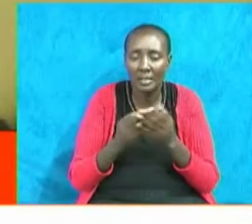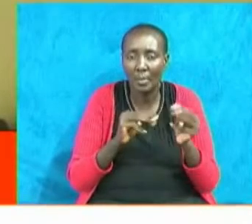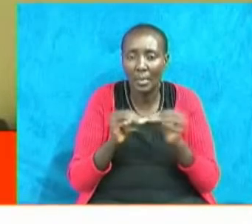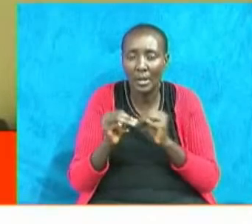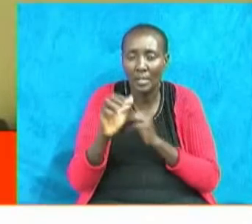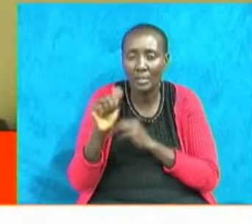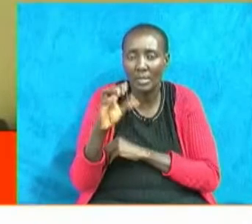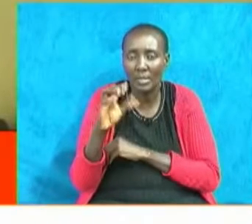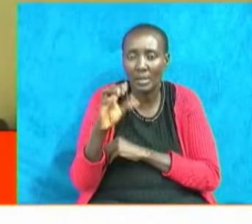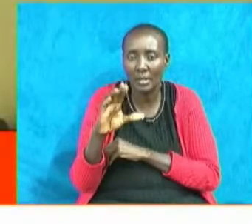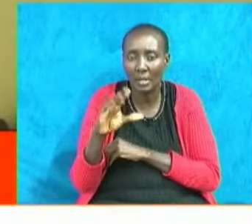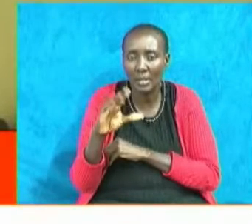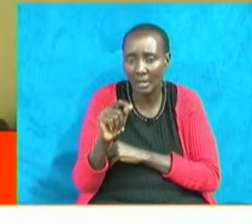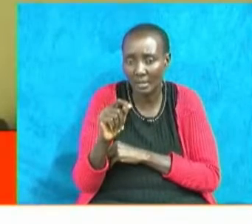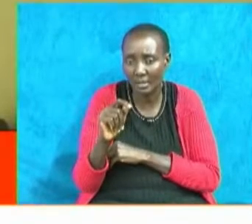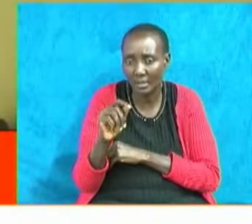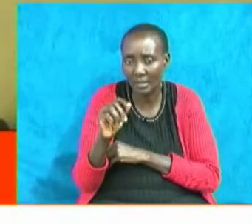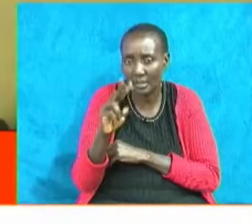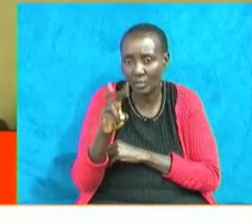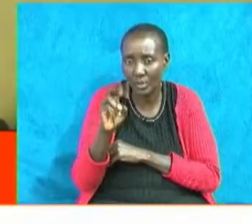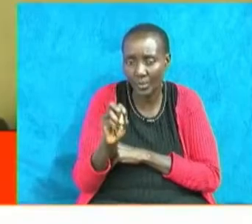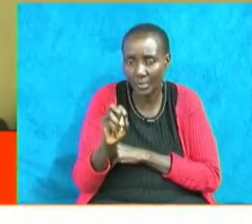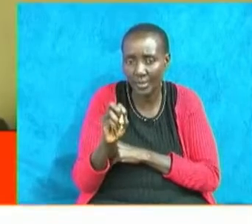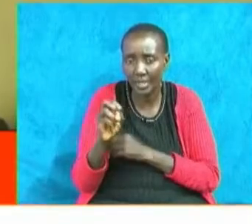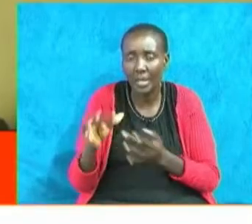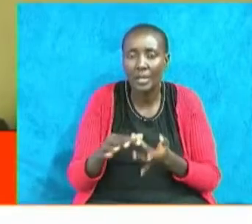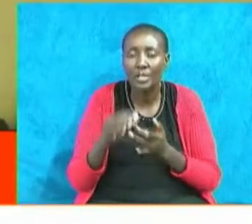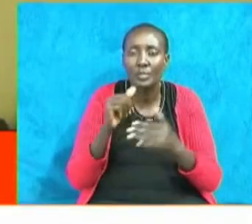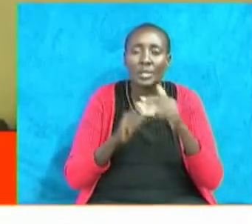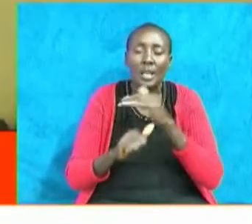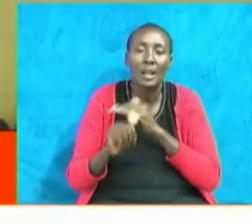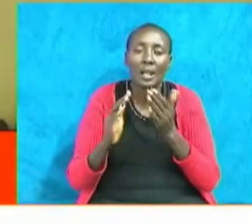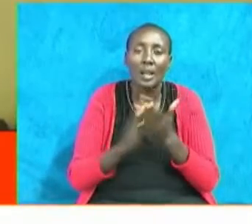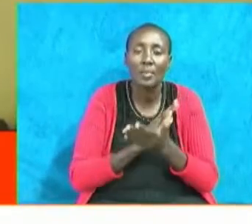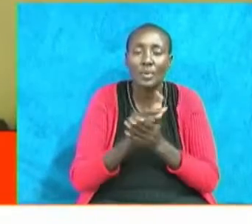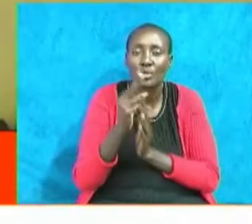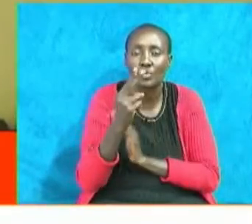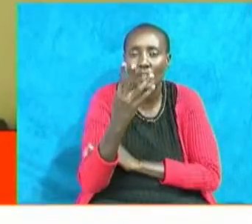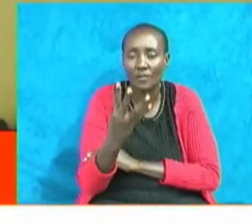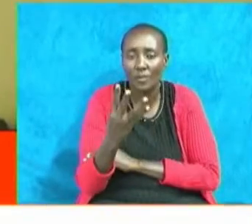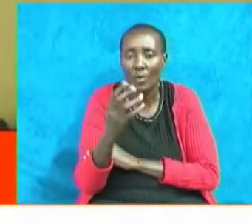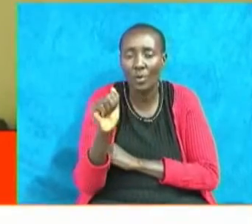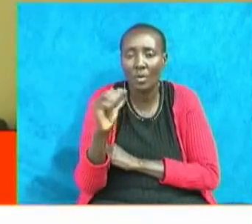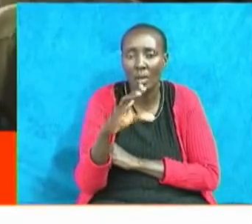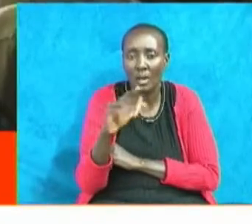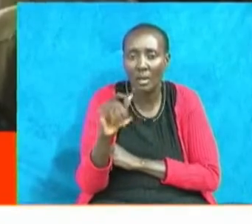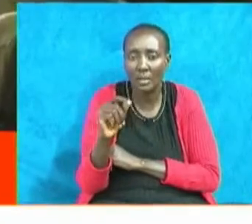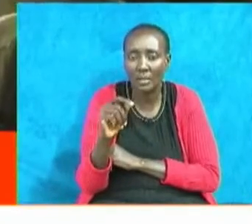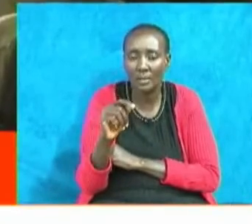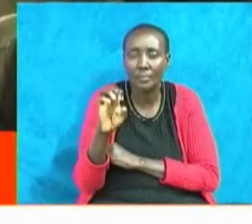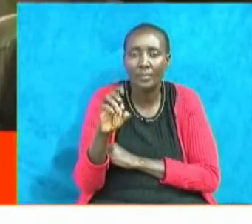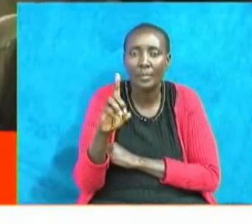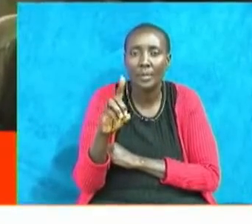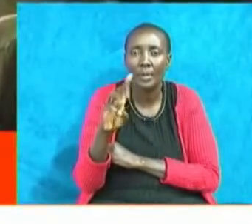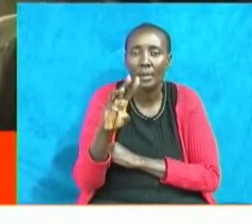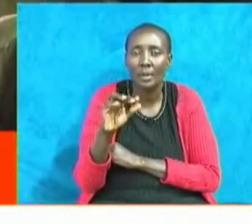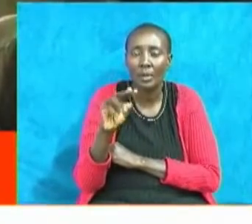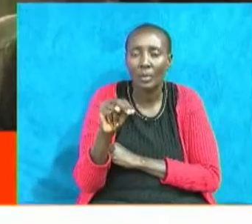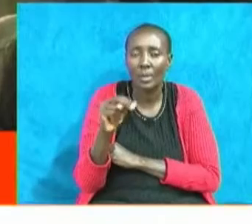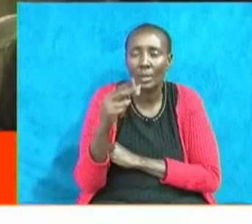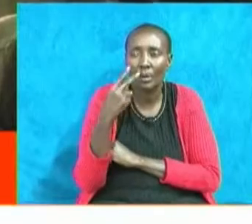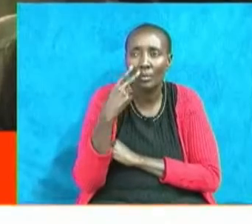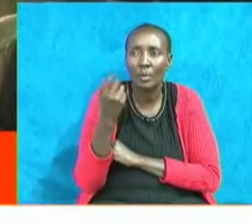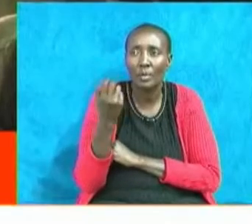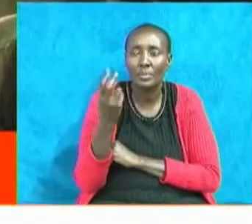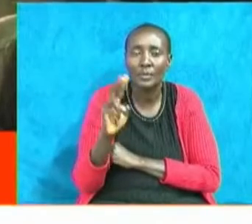2012, particularly under Section 24 of this Act. Edwin John Mokora, Look Up